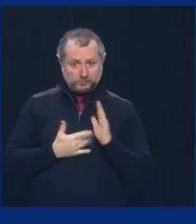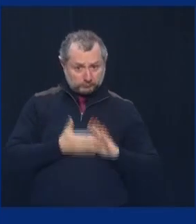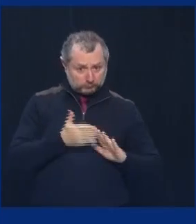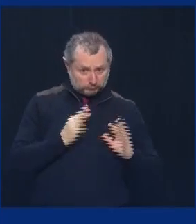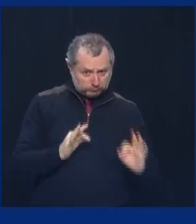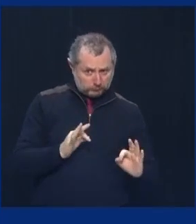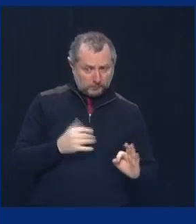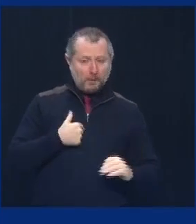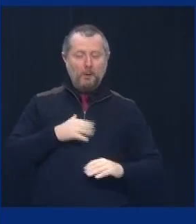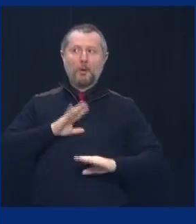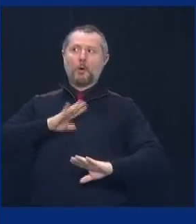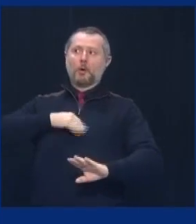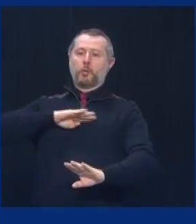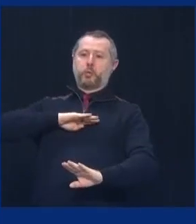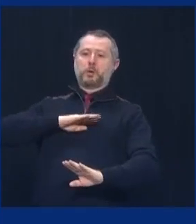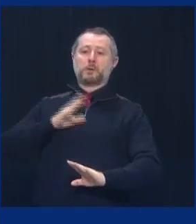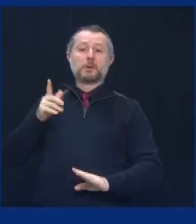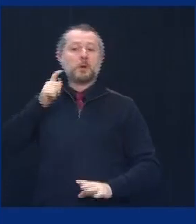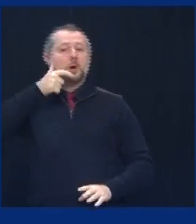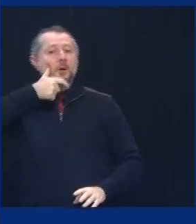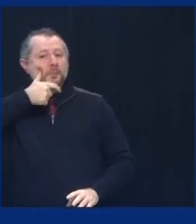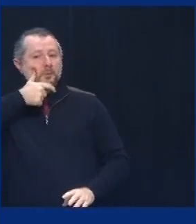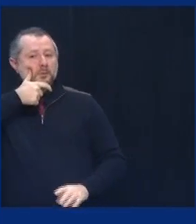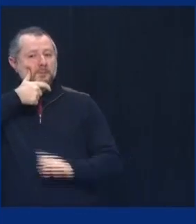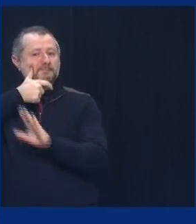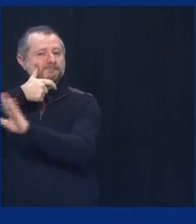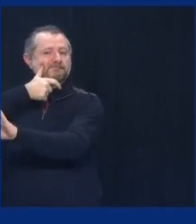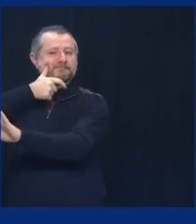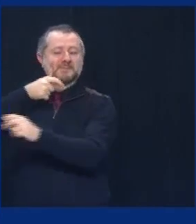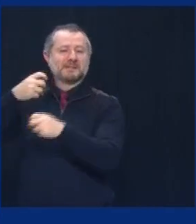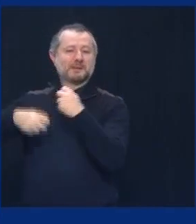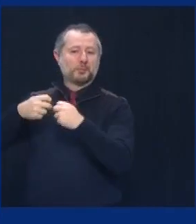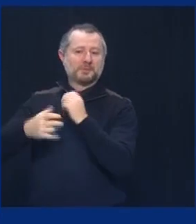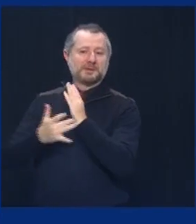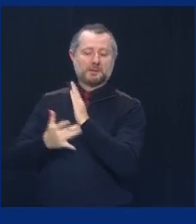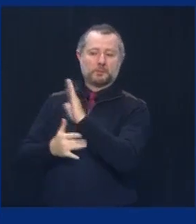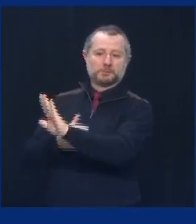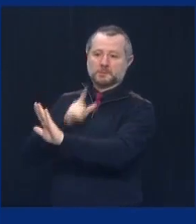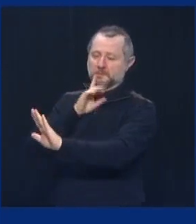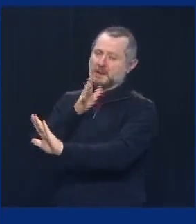We are experiencing technical difficulties. Please stand by.